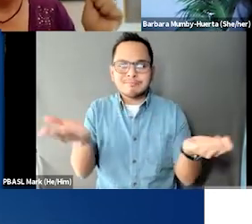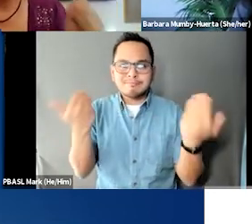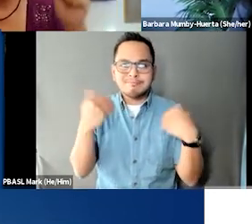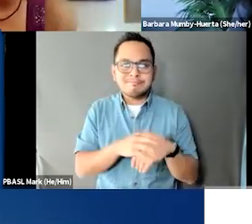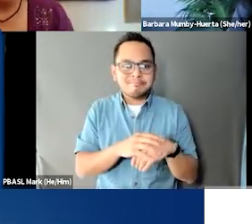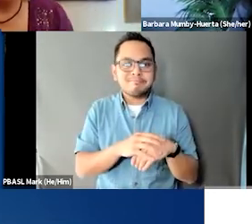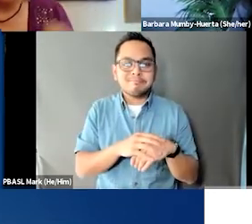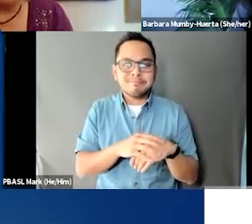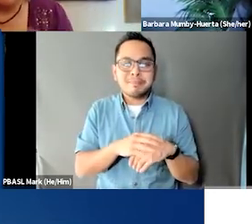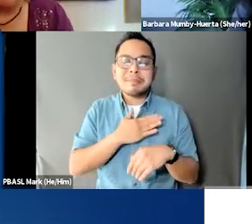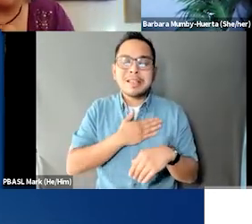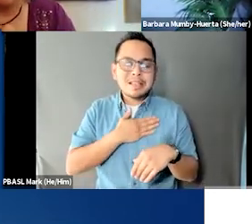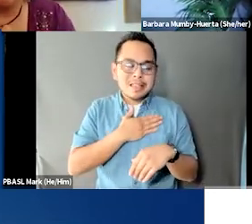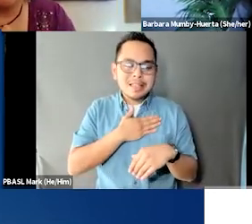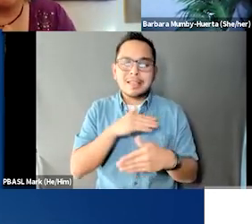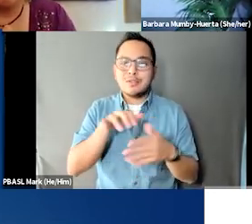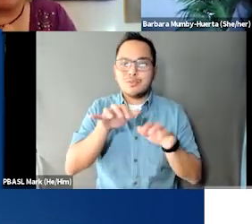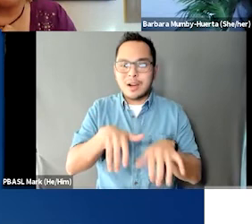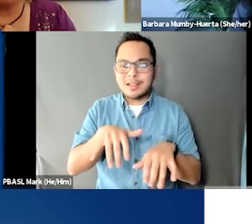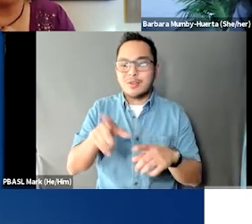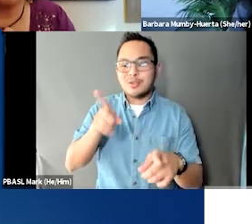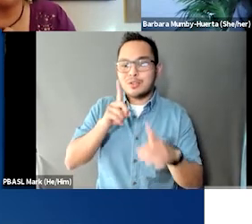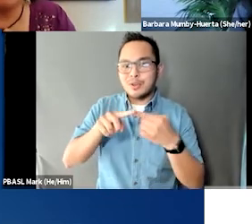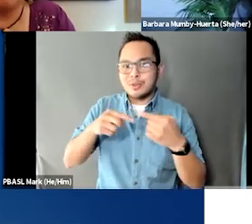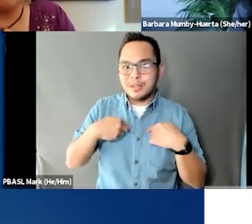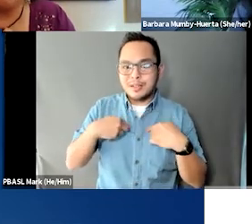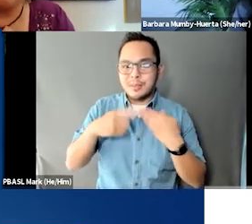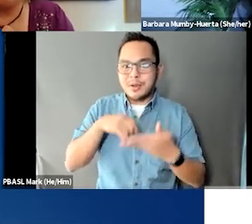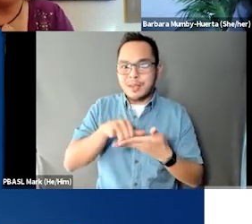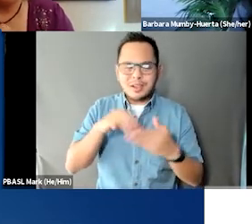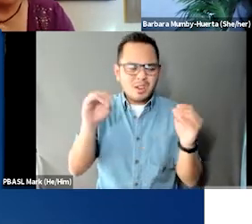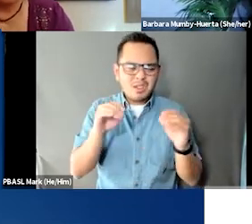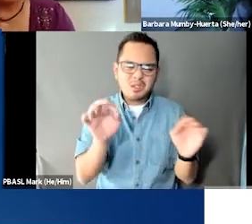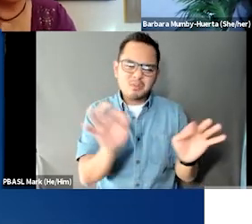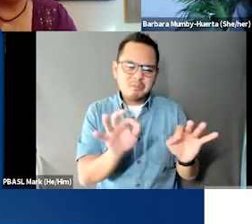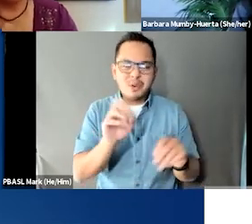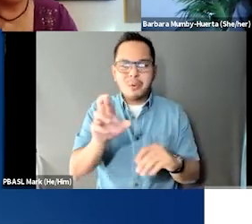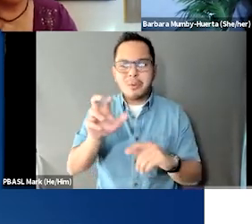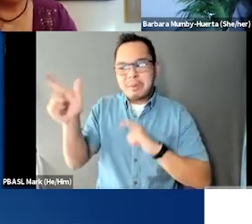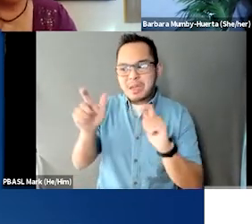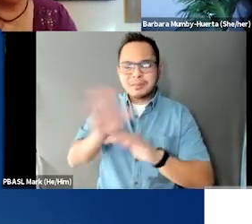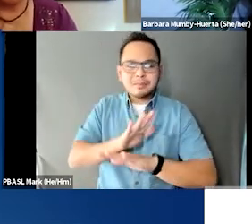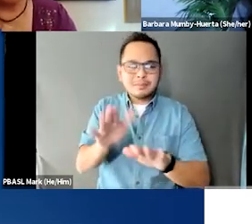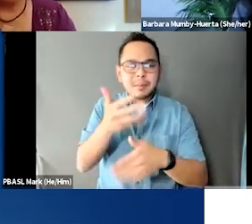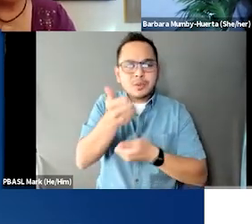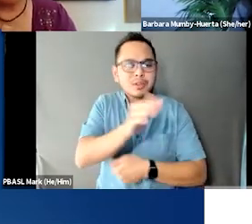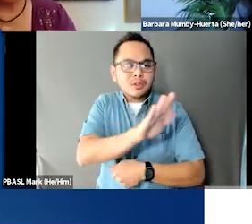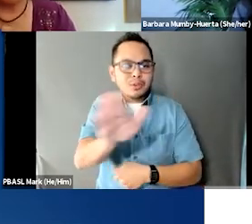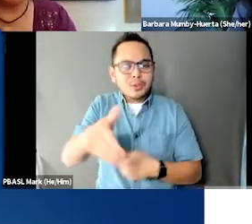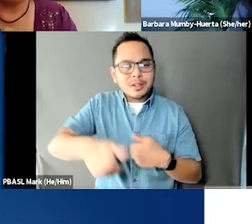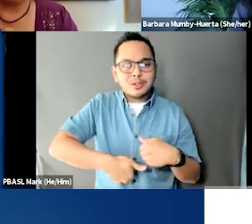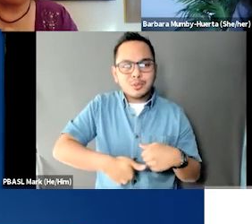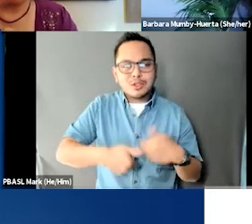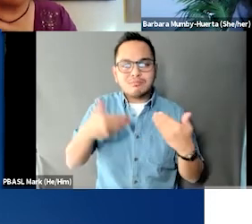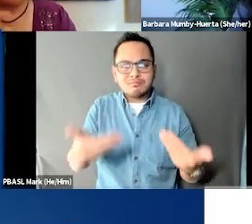this, please write them down and talk to me about it. Nothing's too big or small. It's because I'm trusting your intuition. You're supposed to